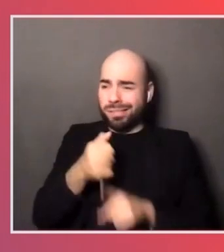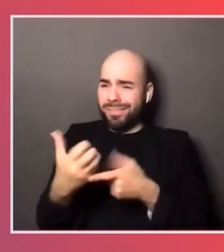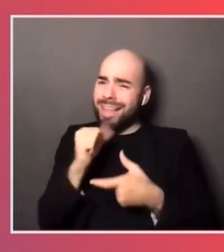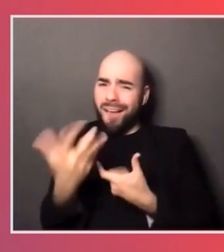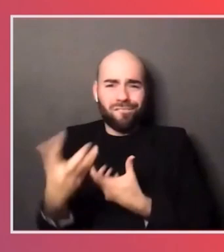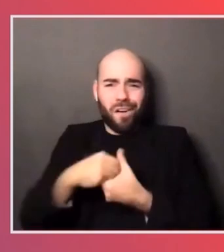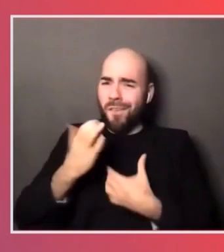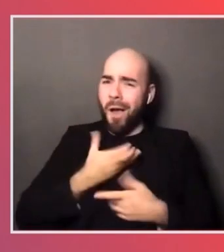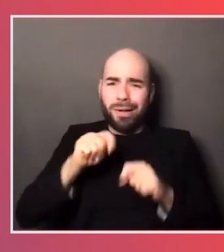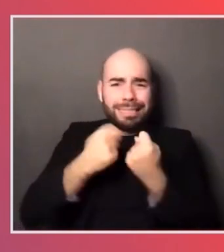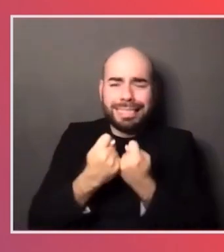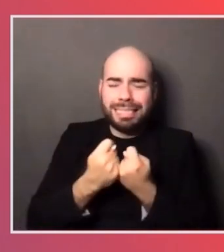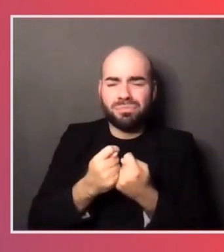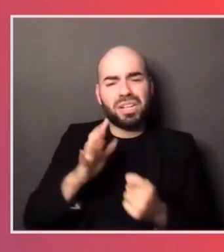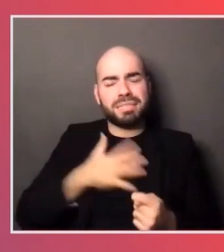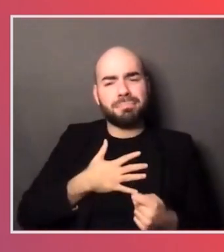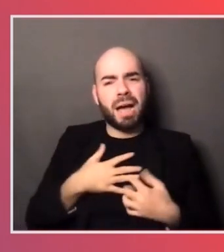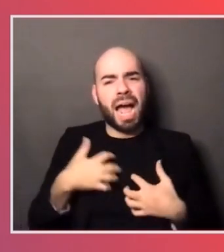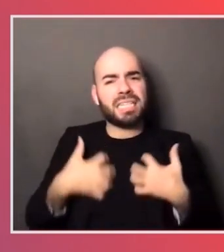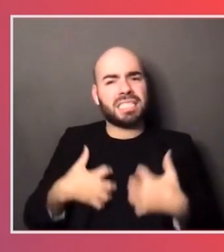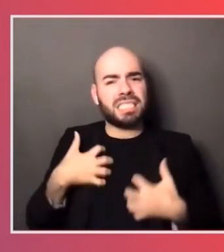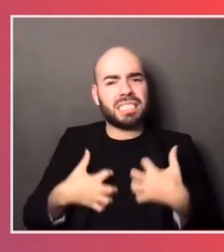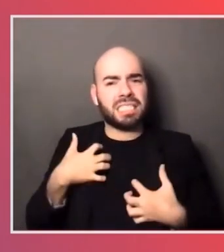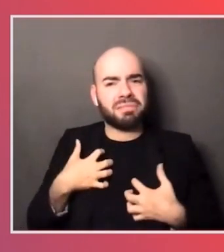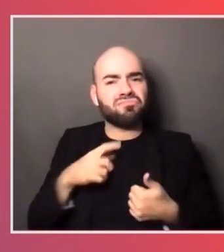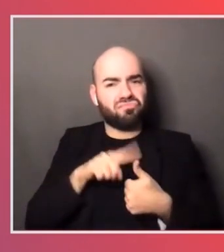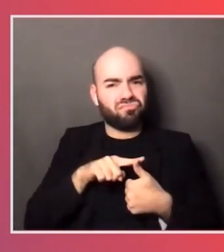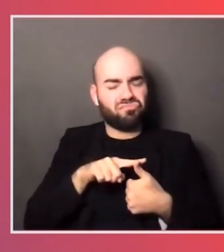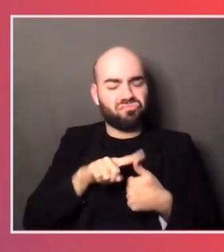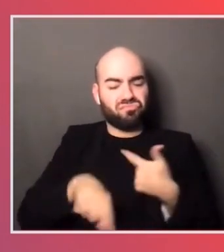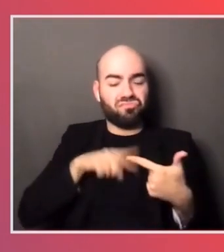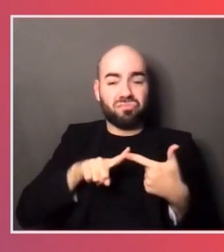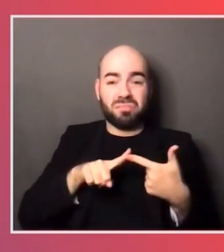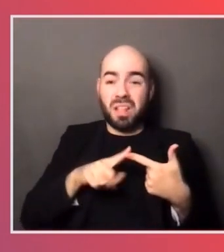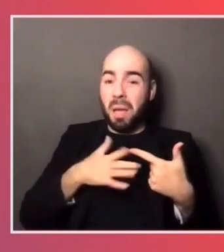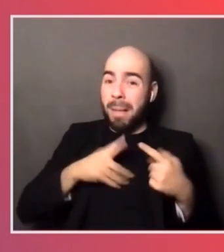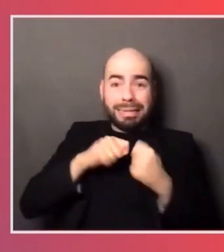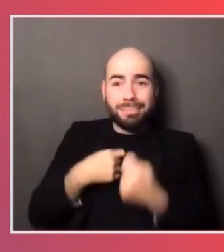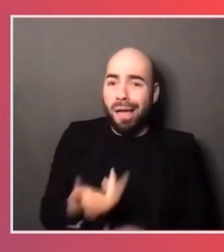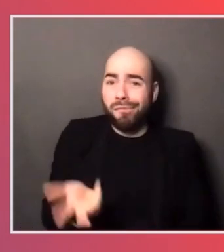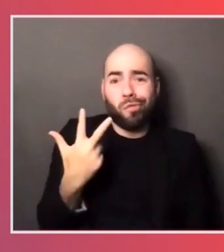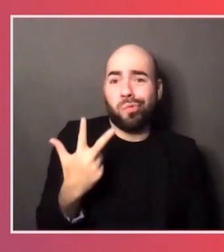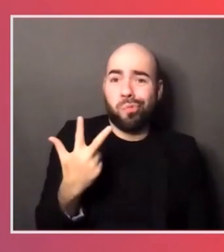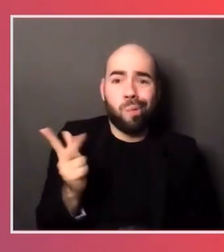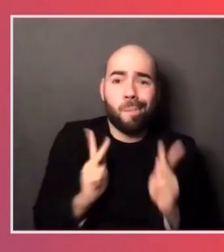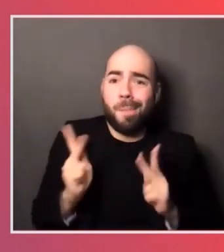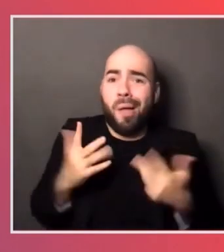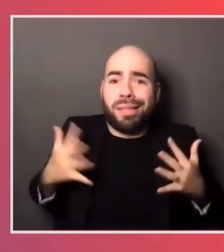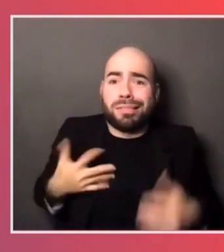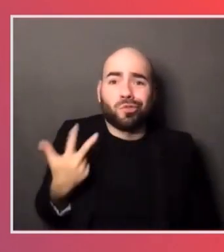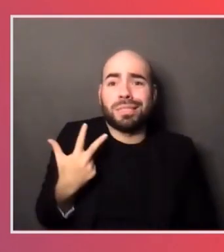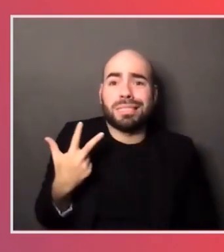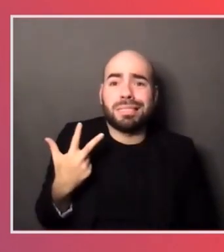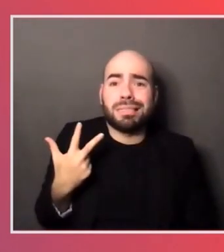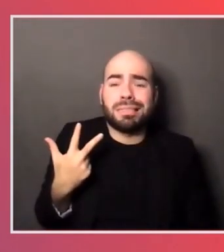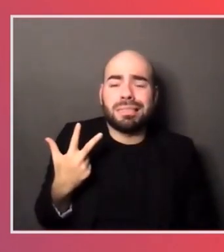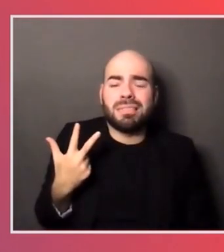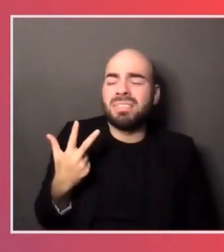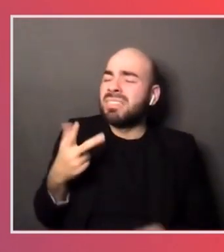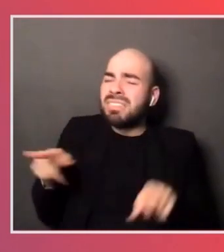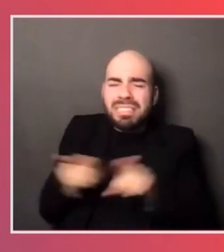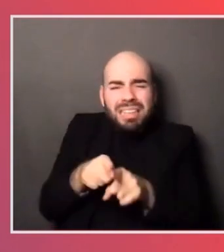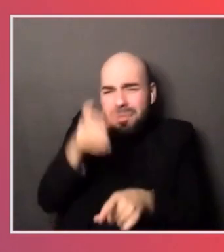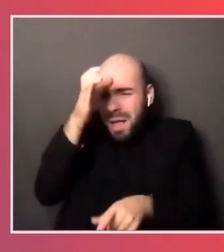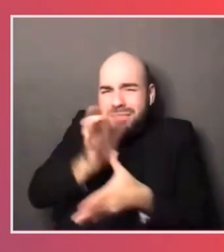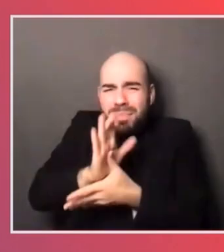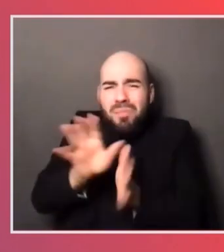Number two, we only have 3 people on our team. It doesn't. This is not how we made Civil War, guys. Like this. Are you and Joe one person?